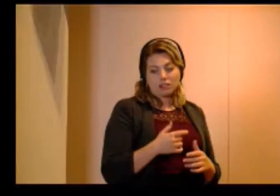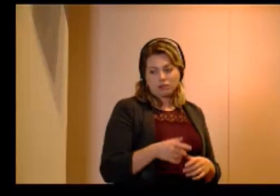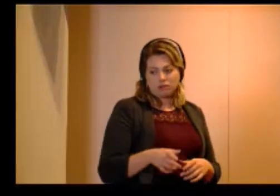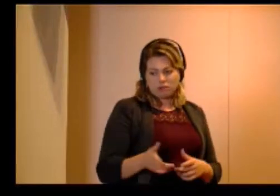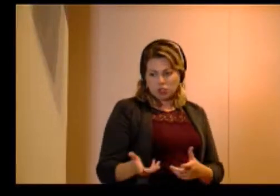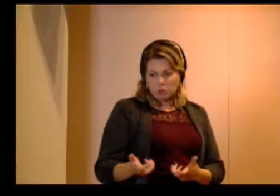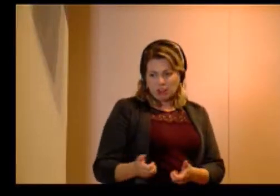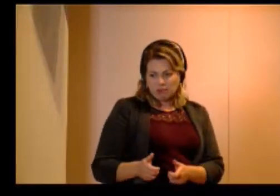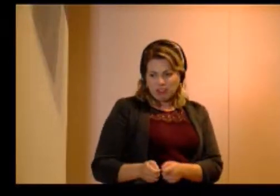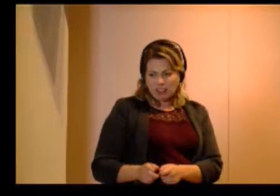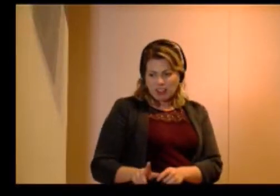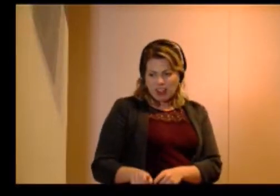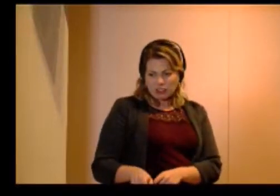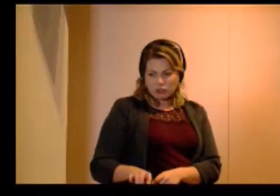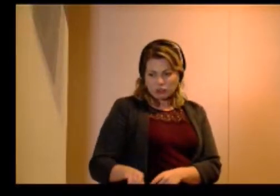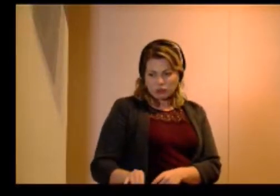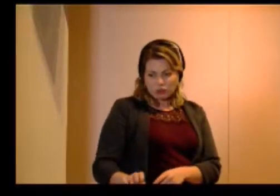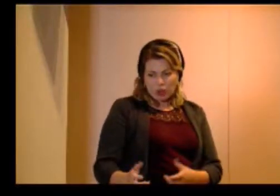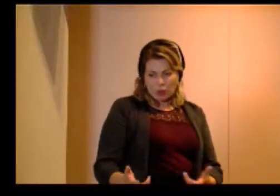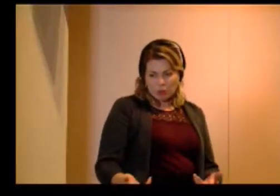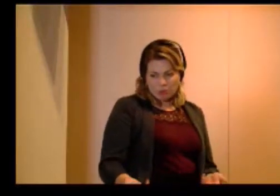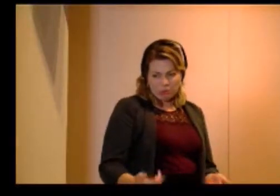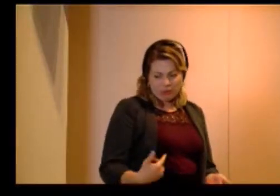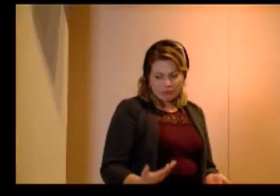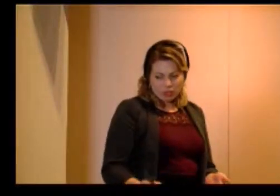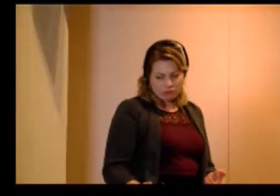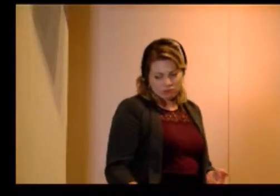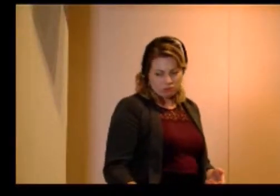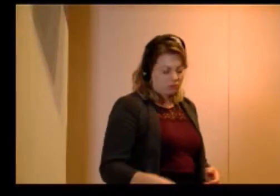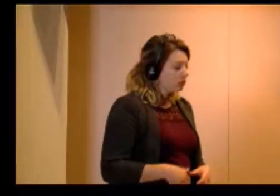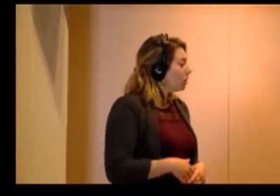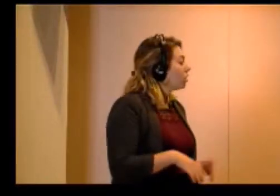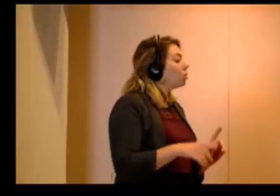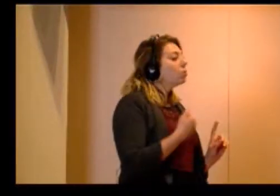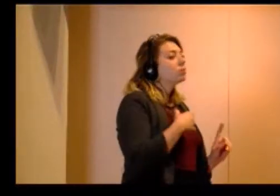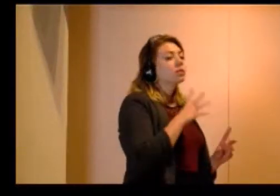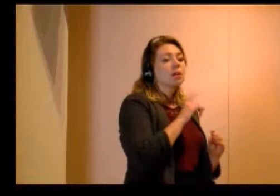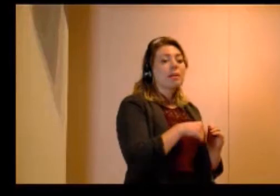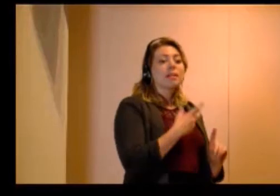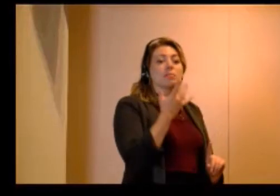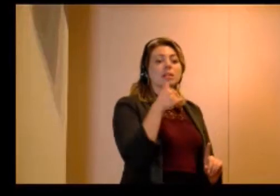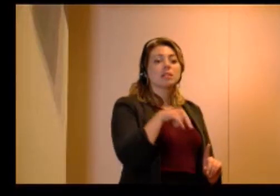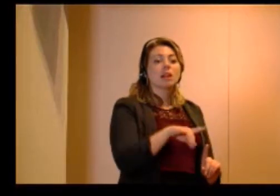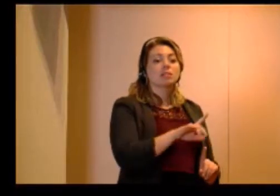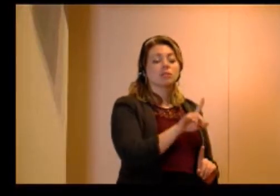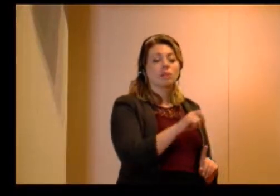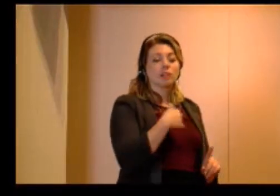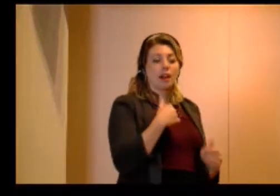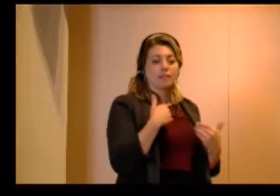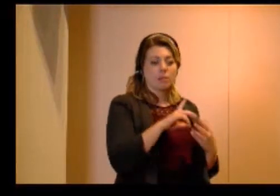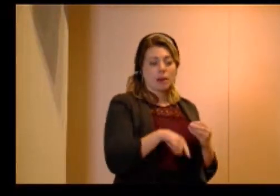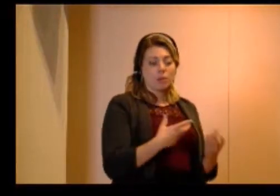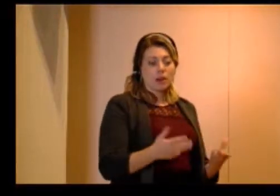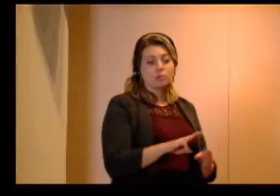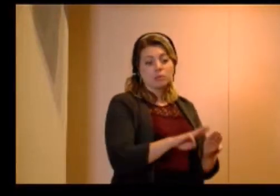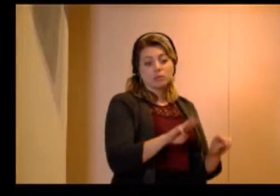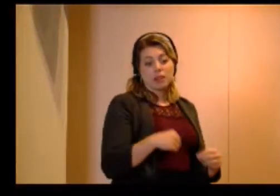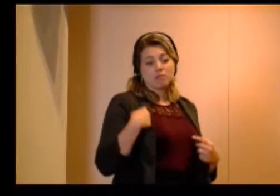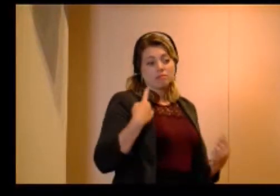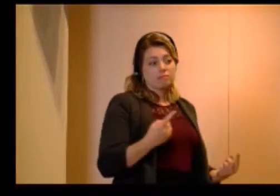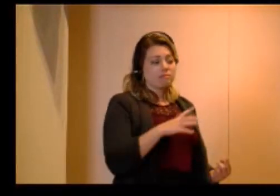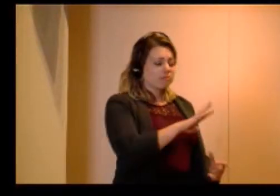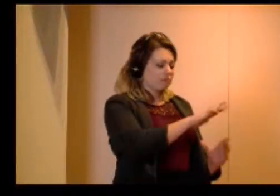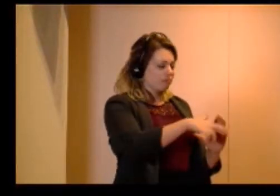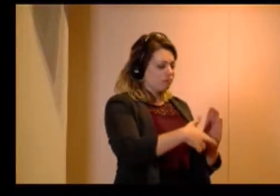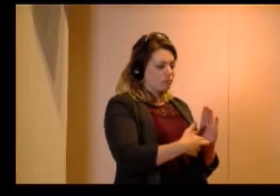first to you, Rolf, because you were just kind of talking about this, because it's a question that I had about museums and their